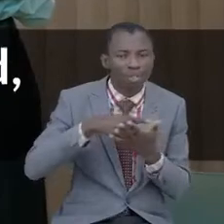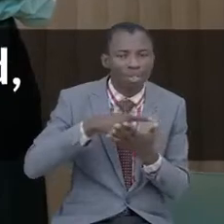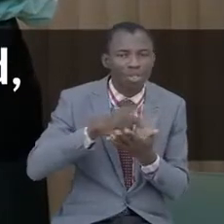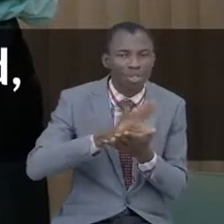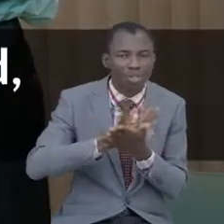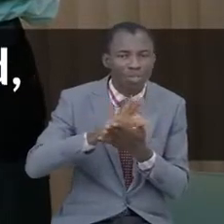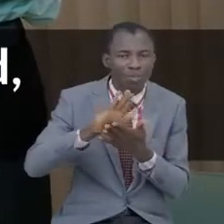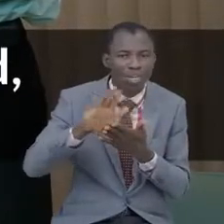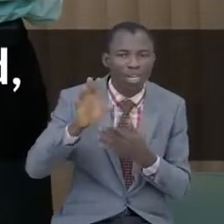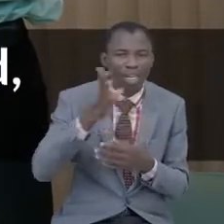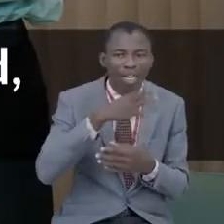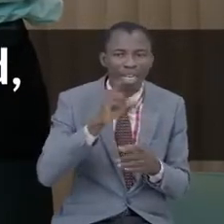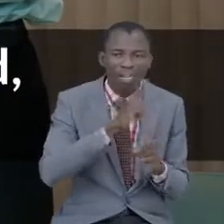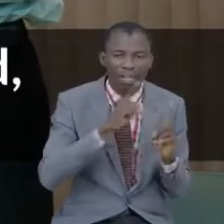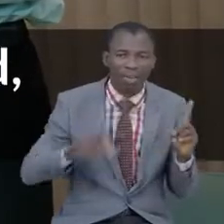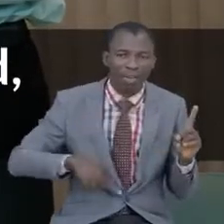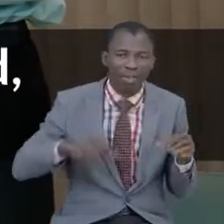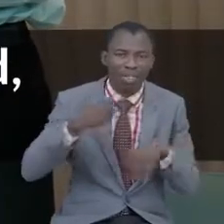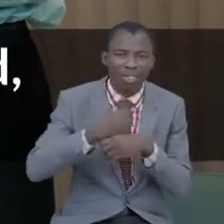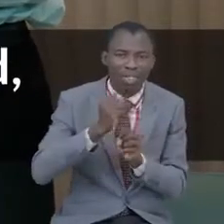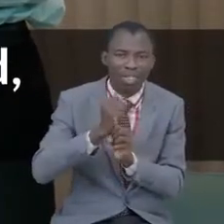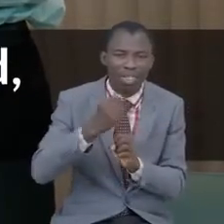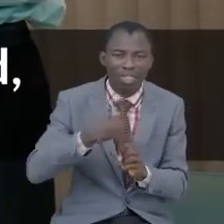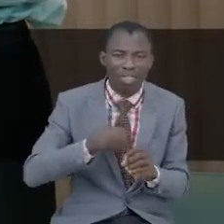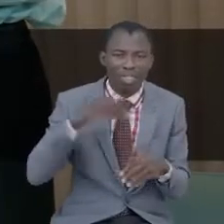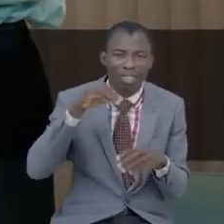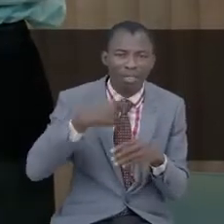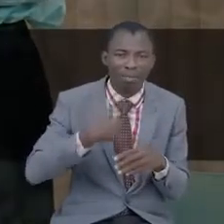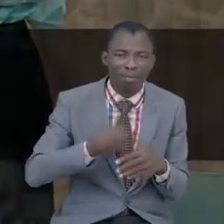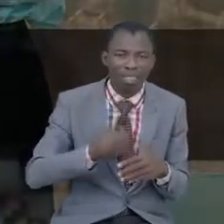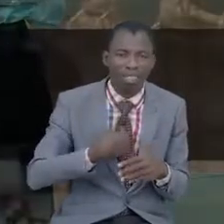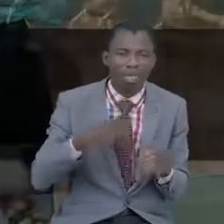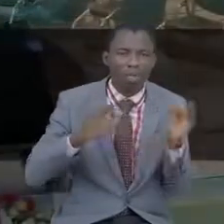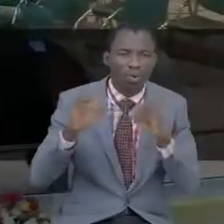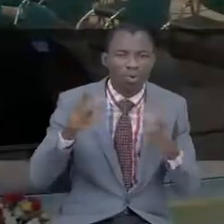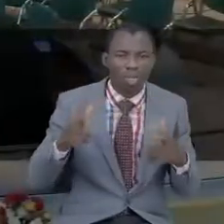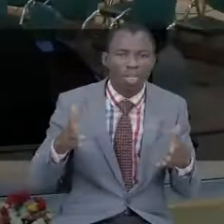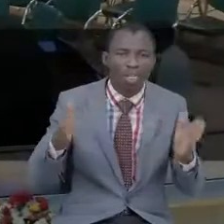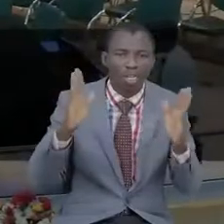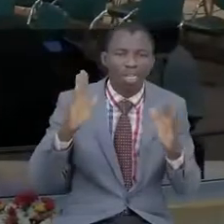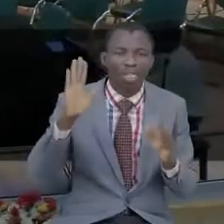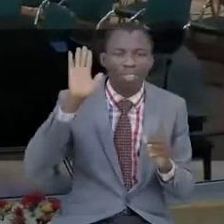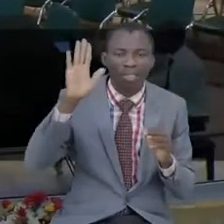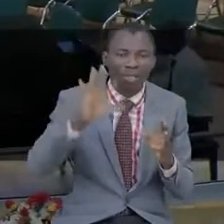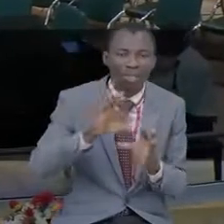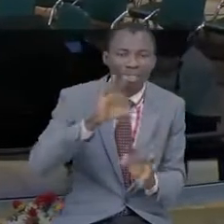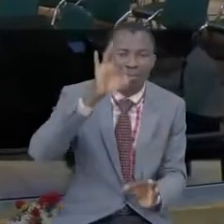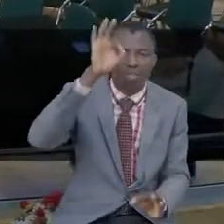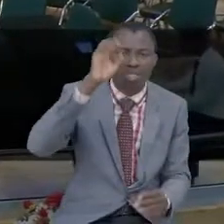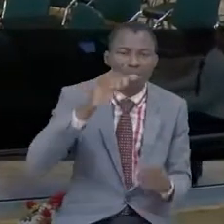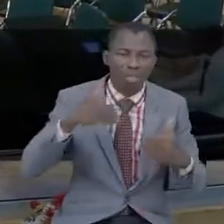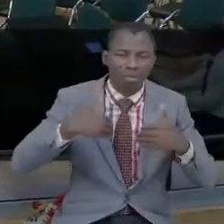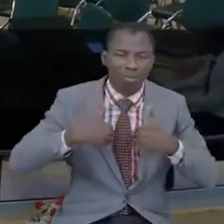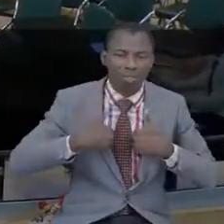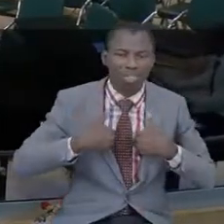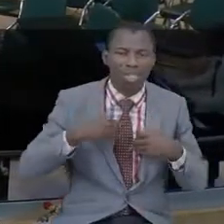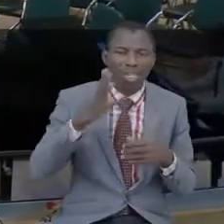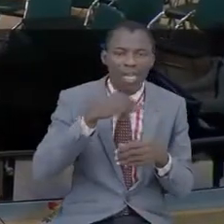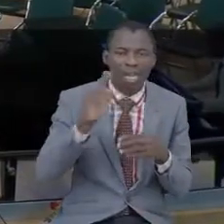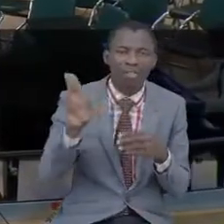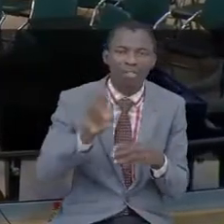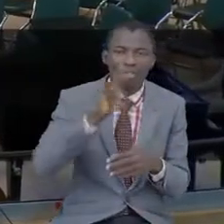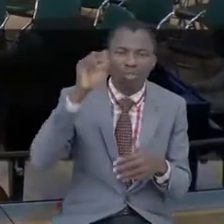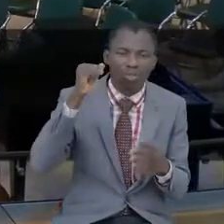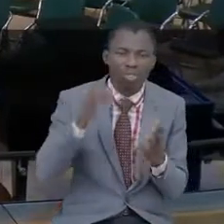the Creator in me. Oh, let your Spirit possess